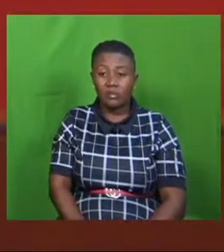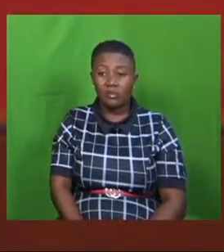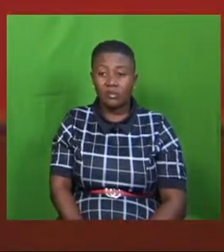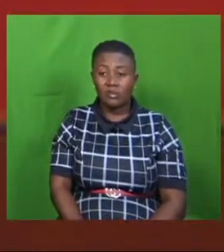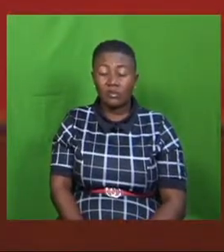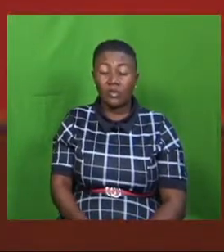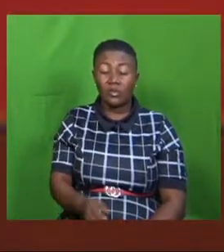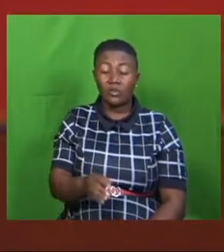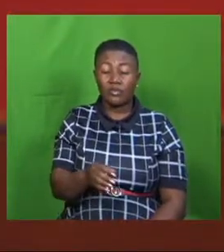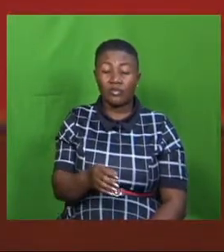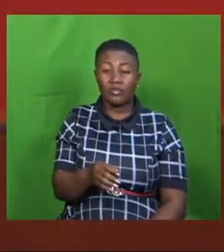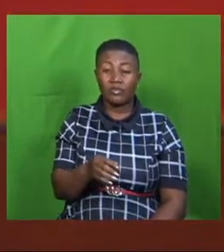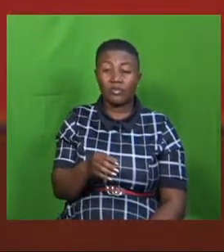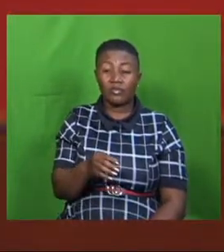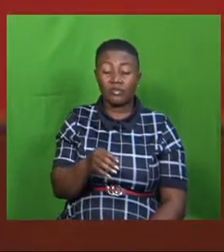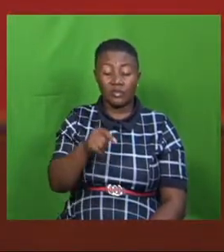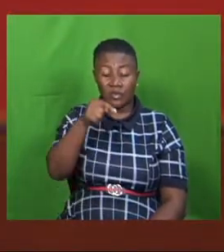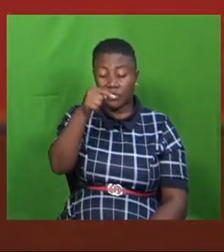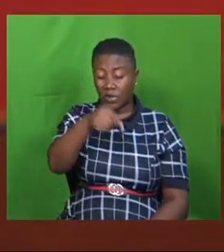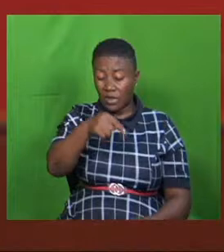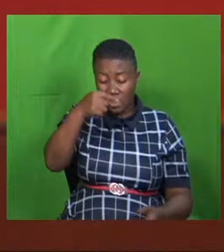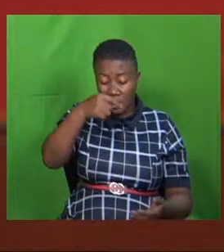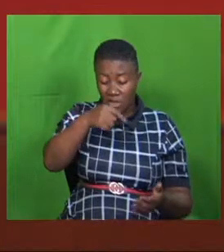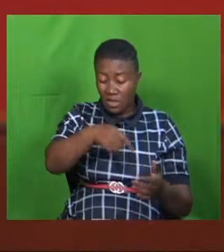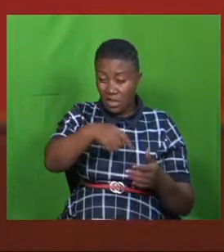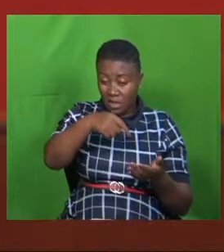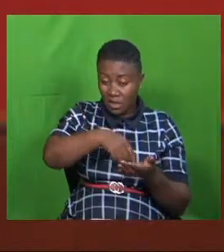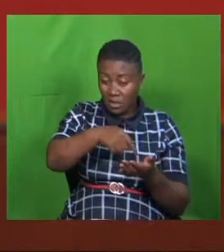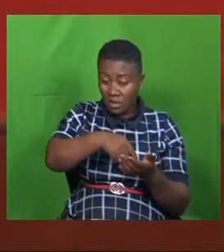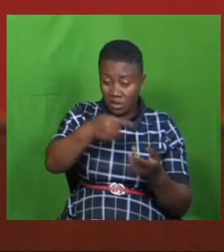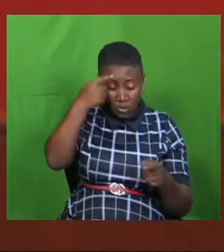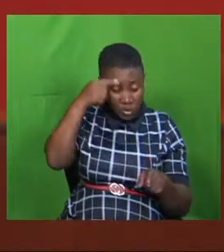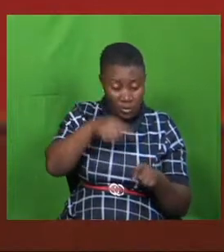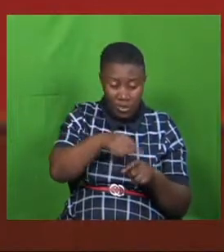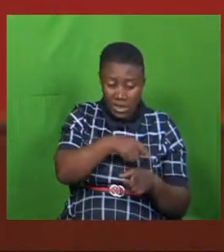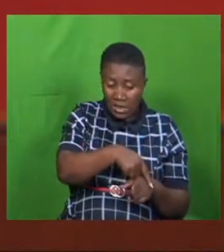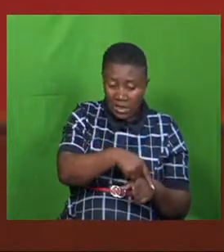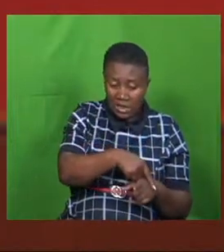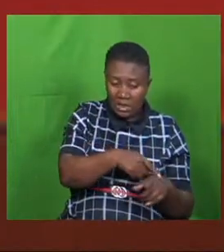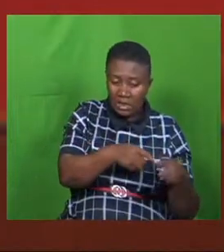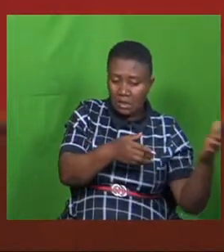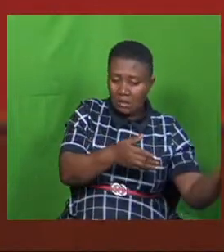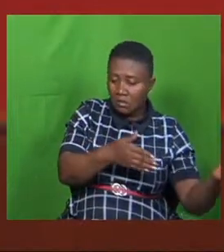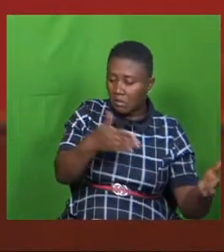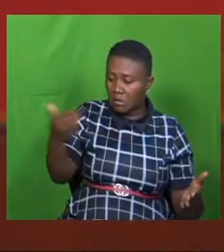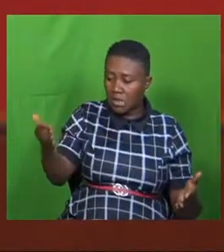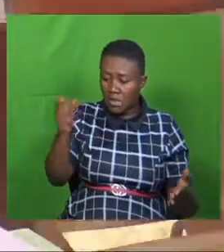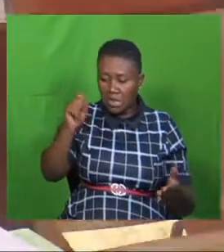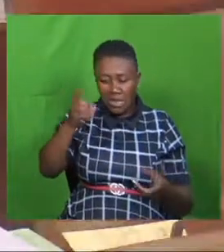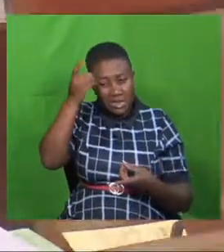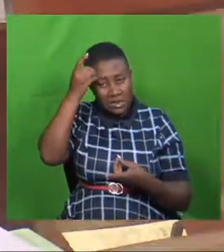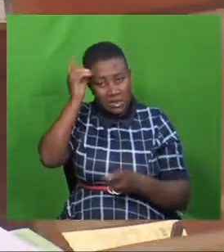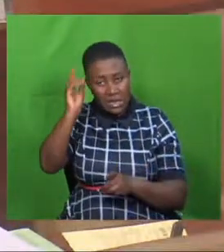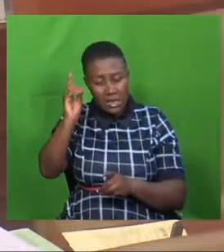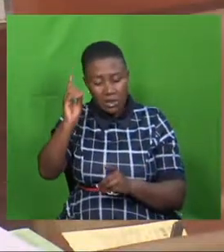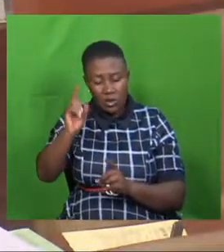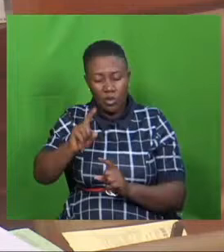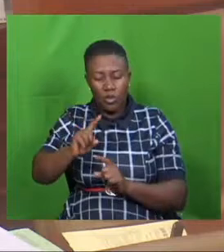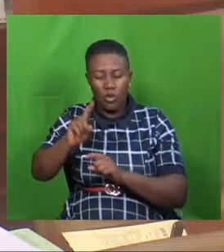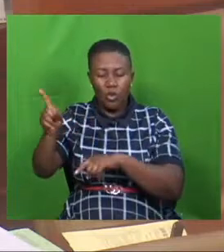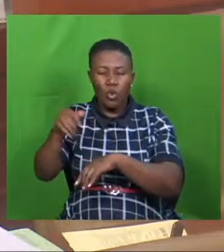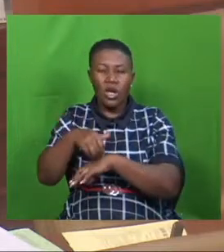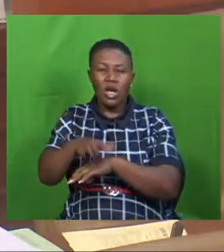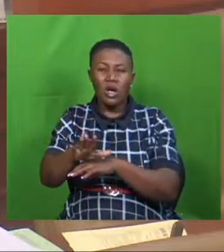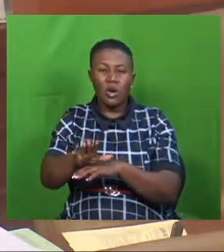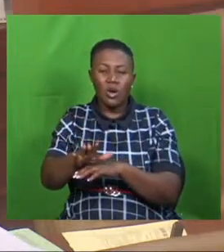not that this contract. Either of the parties can decide to walk away without any legal